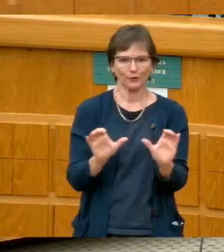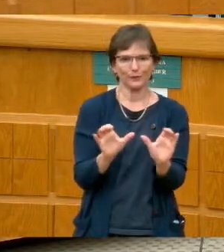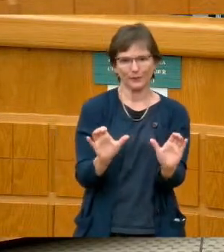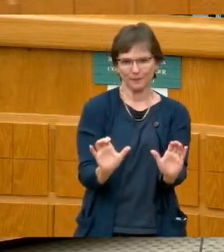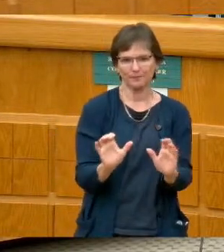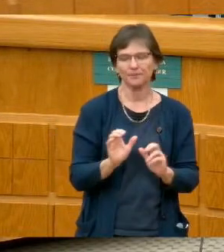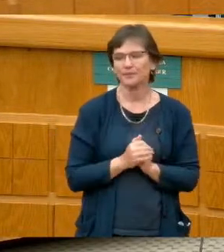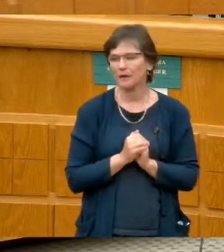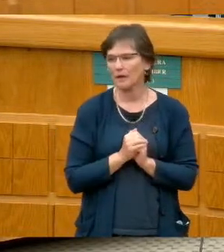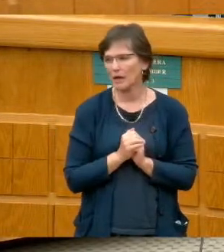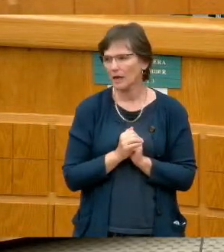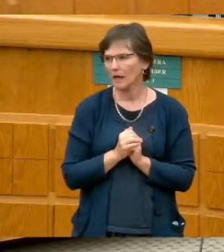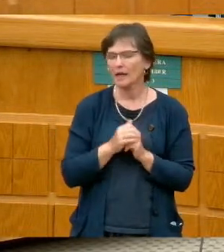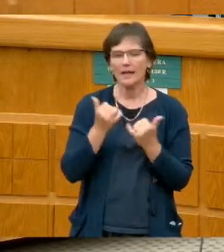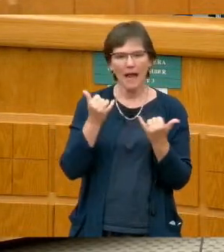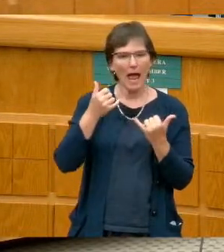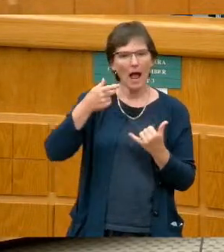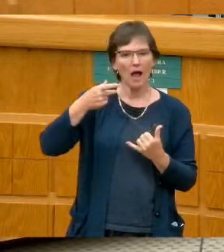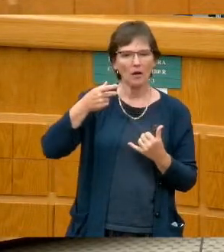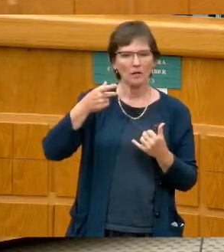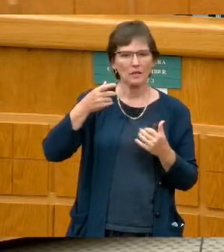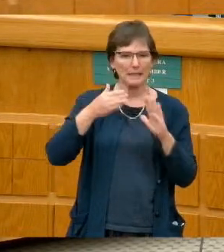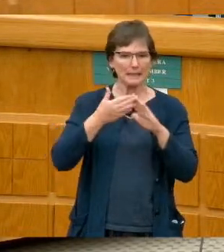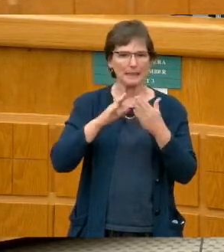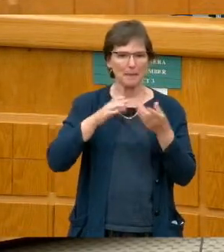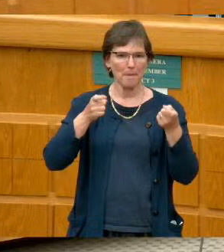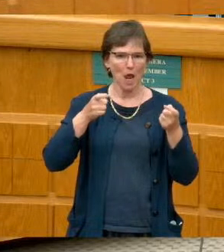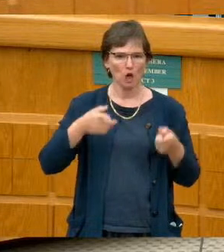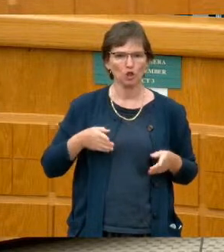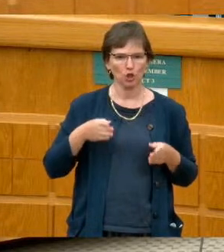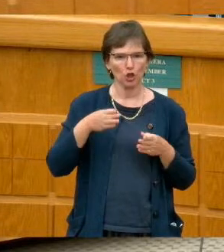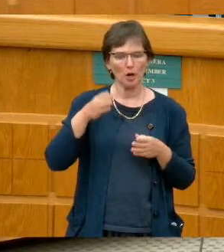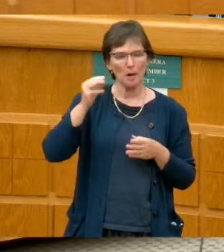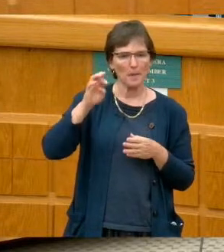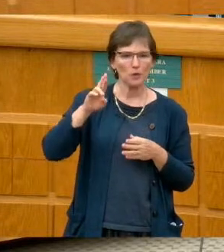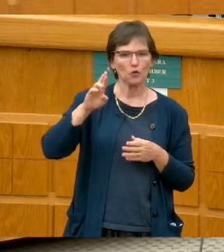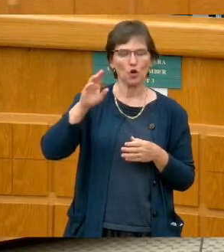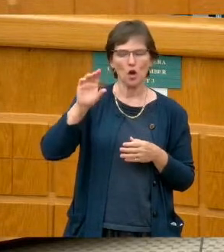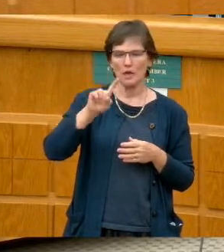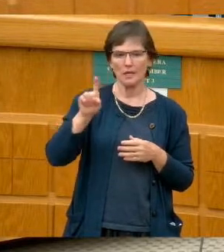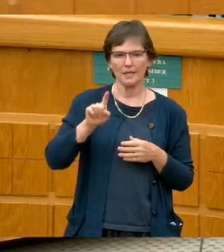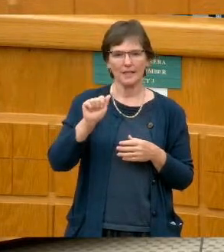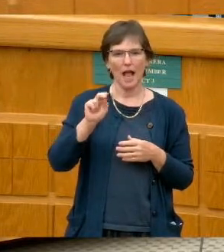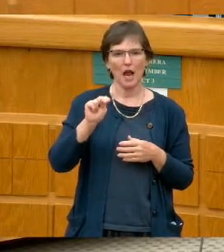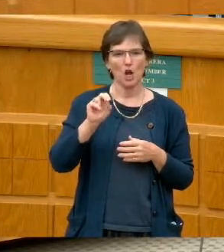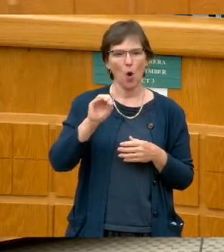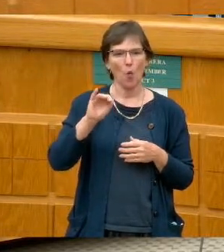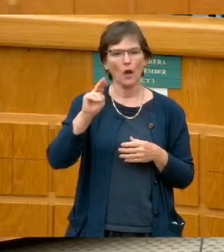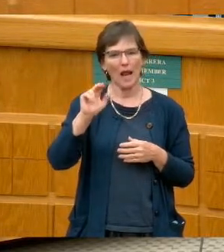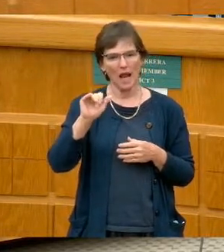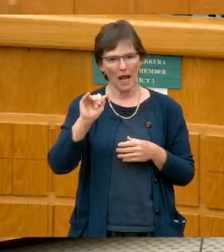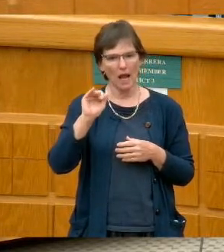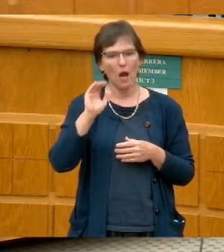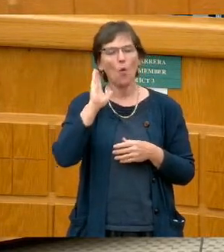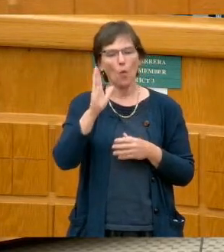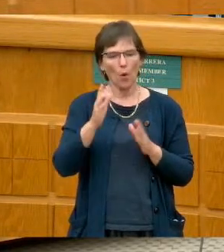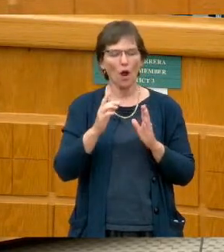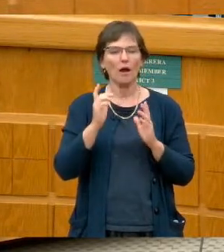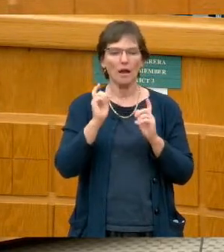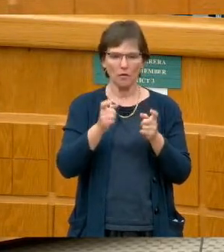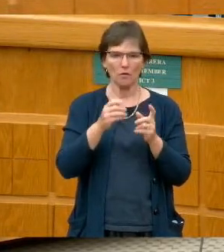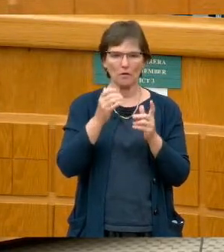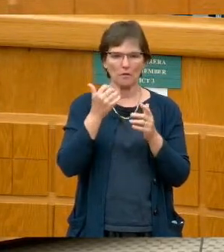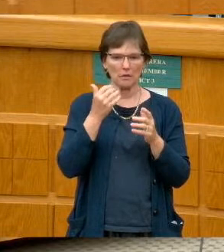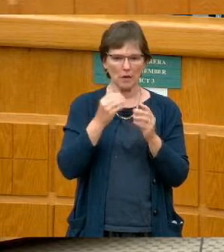the numbers today. And we're going to win this fight, and I think we're continuing even with